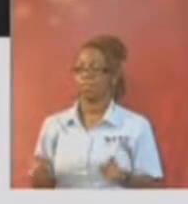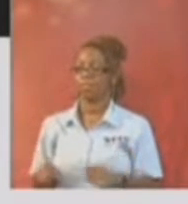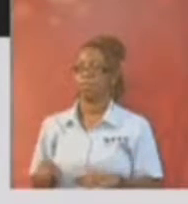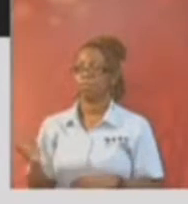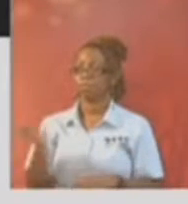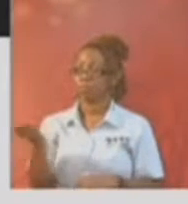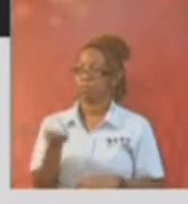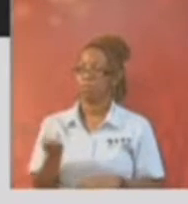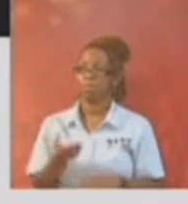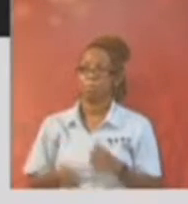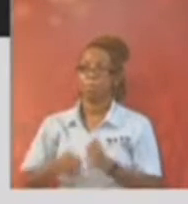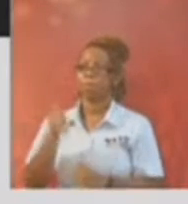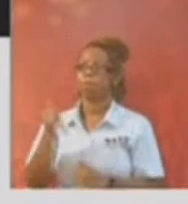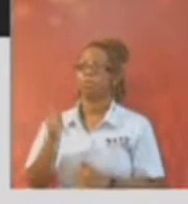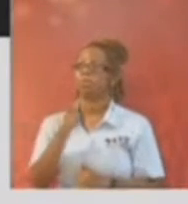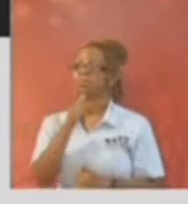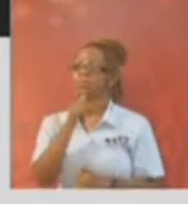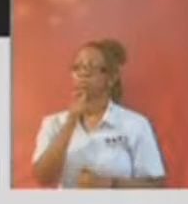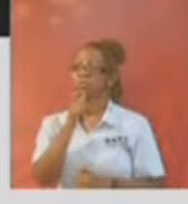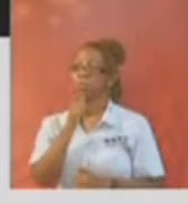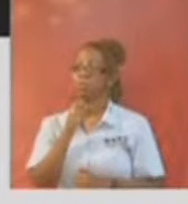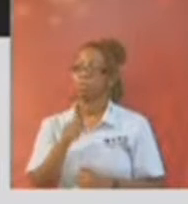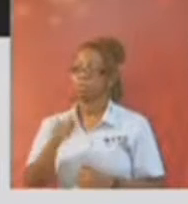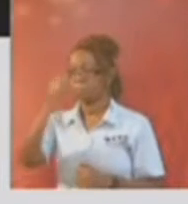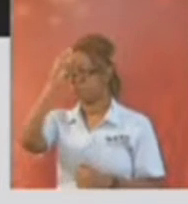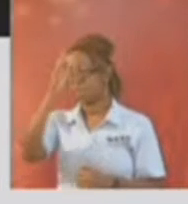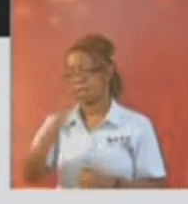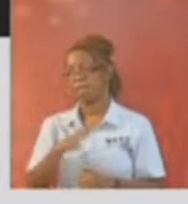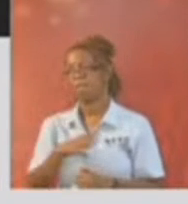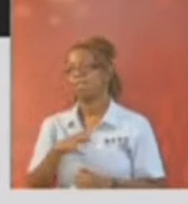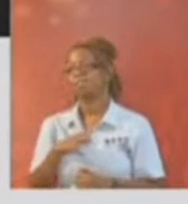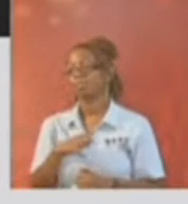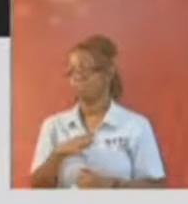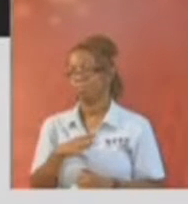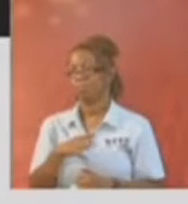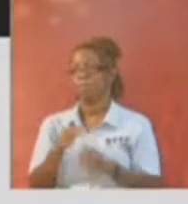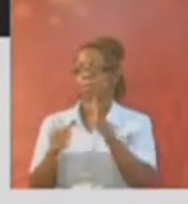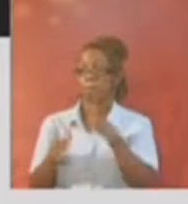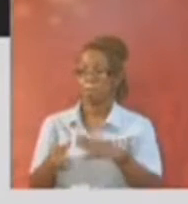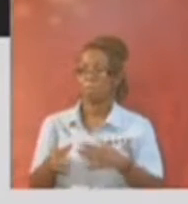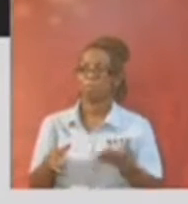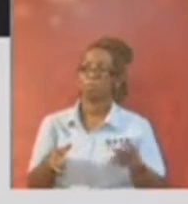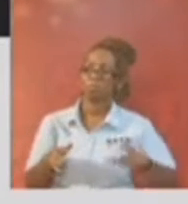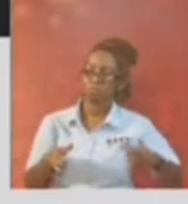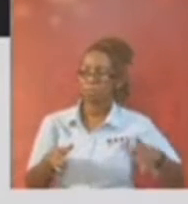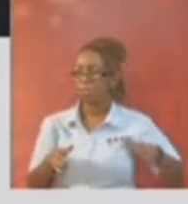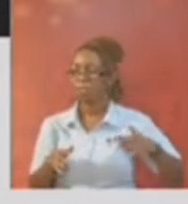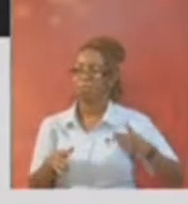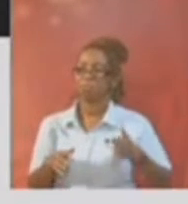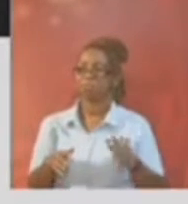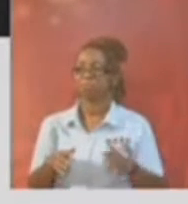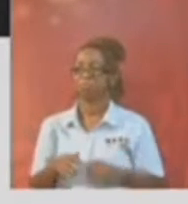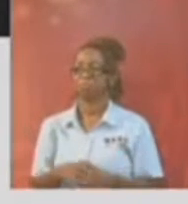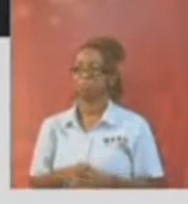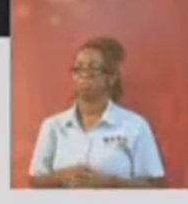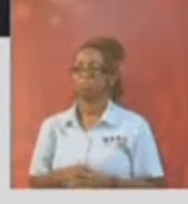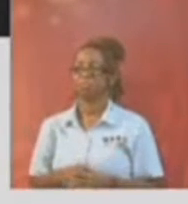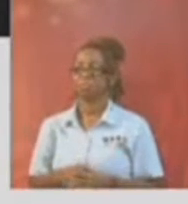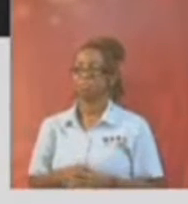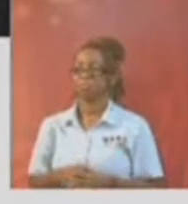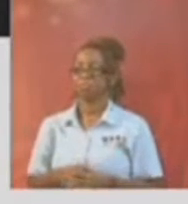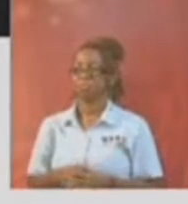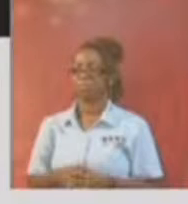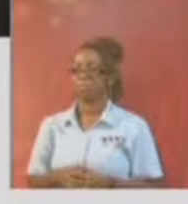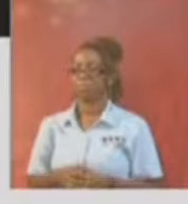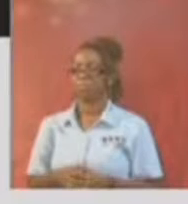there is that 3-to-1 ratio of males to females. We have seen the majority of the fatalities above